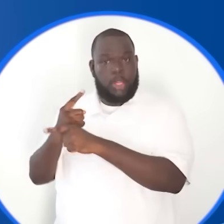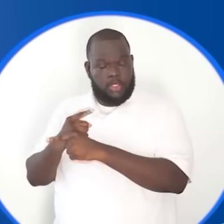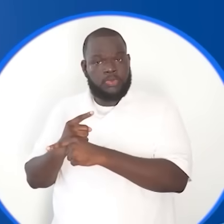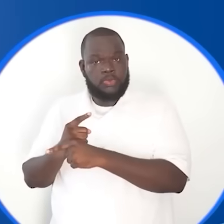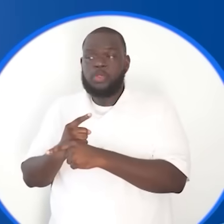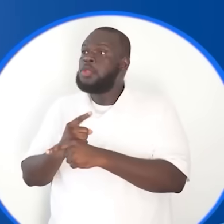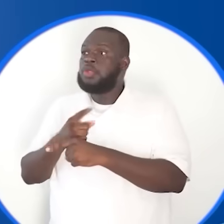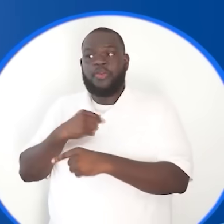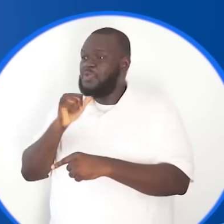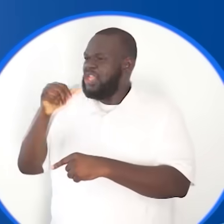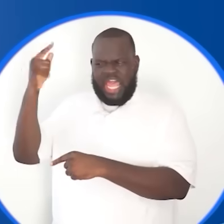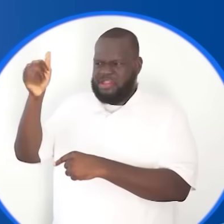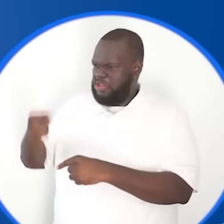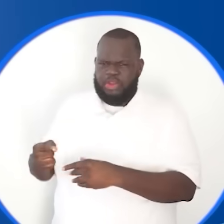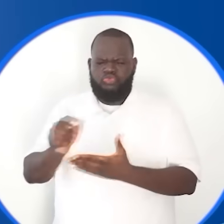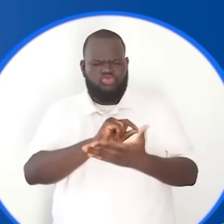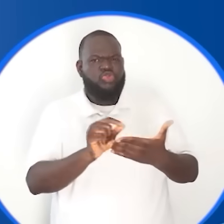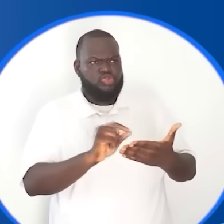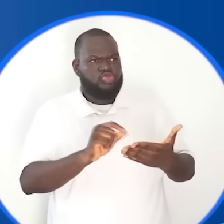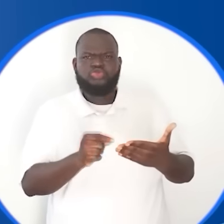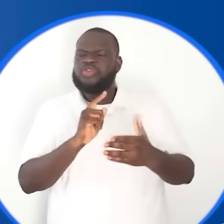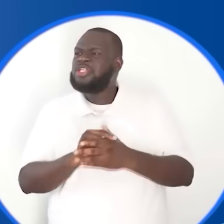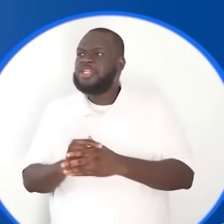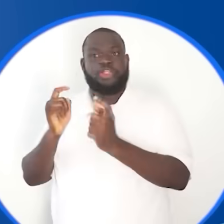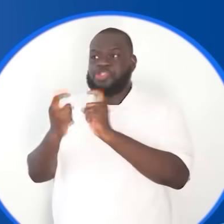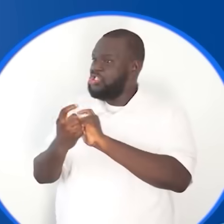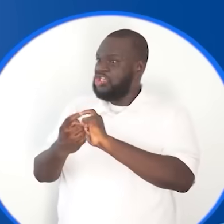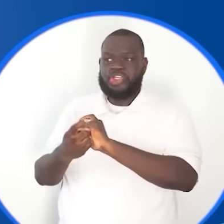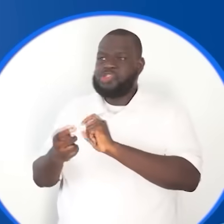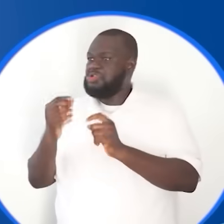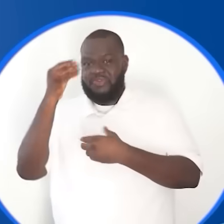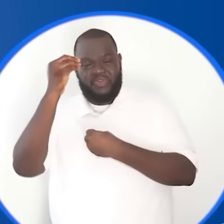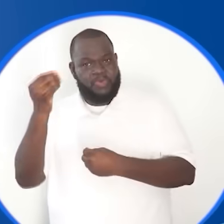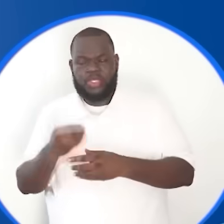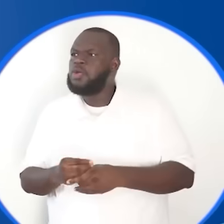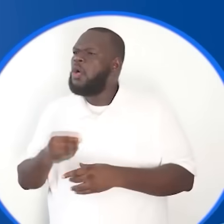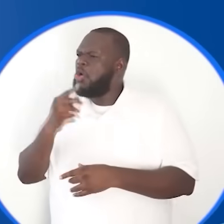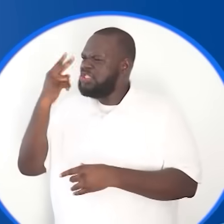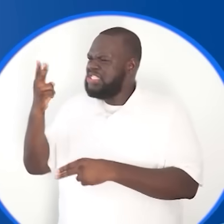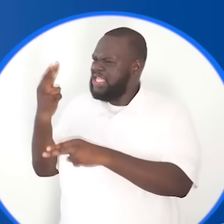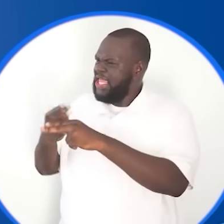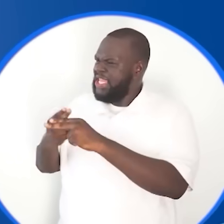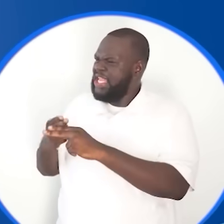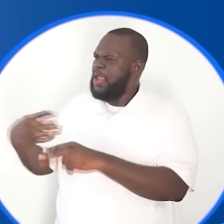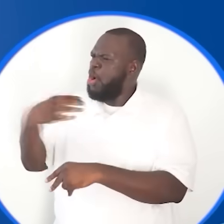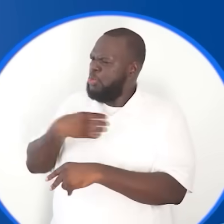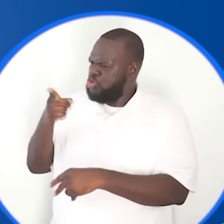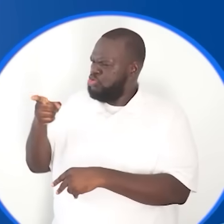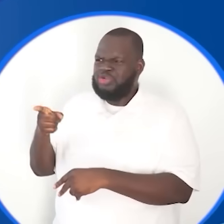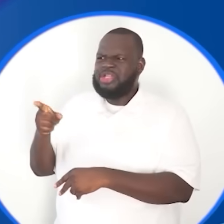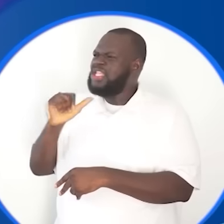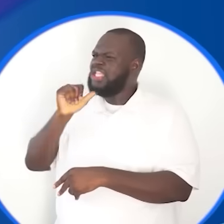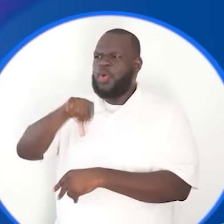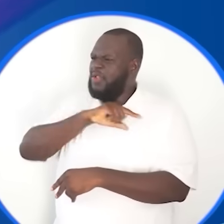you are not listed, change correction to your particulars if they are incorrect, or object to the inclusion of anyone who you believe should not be